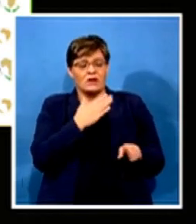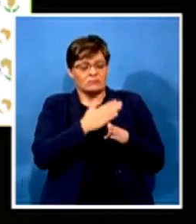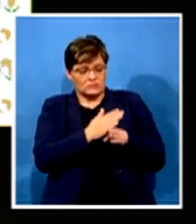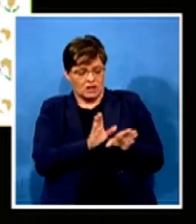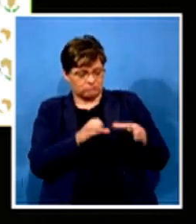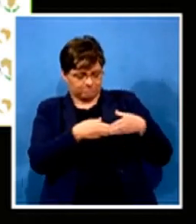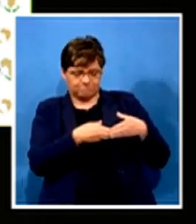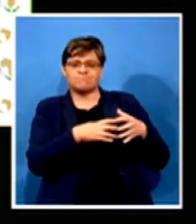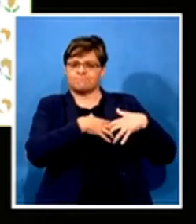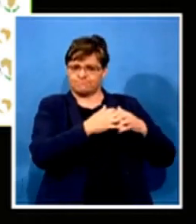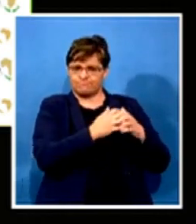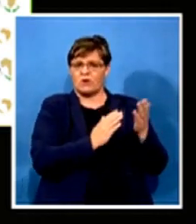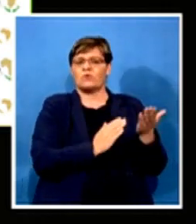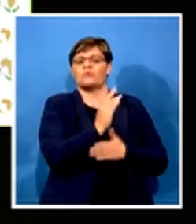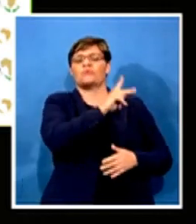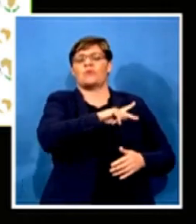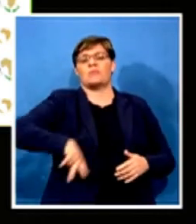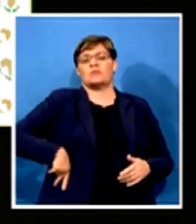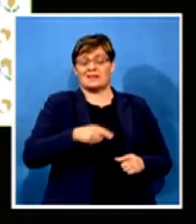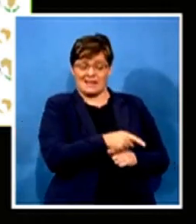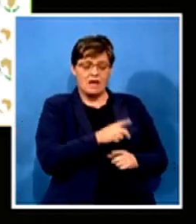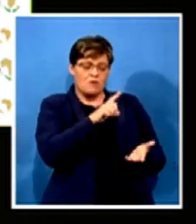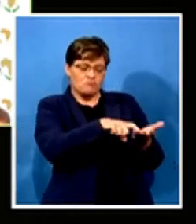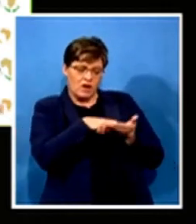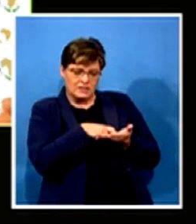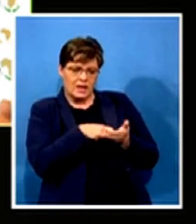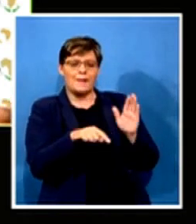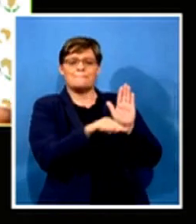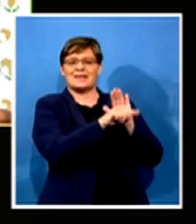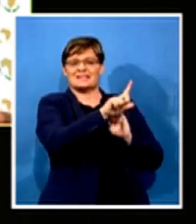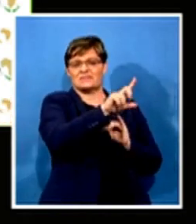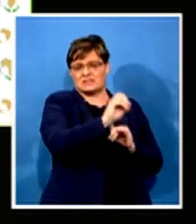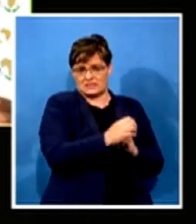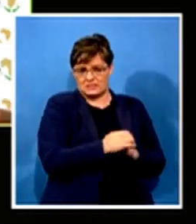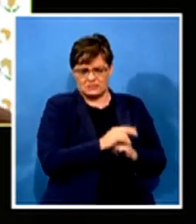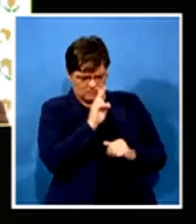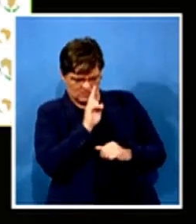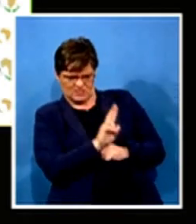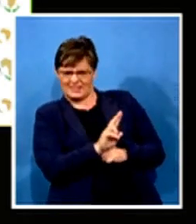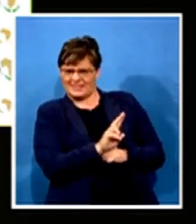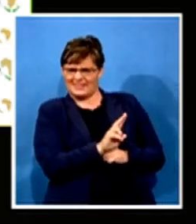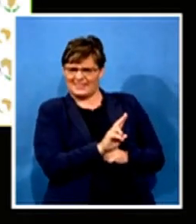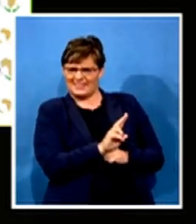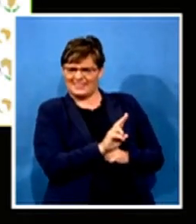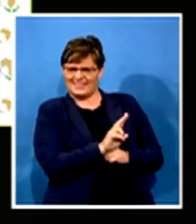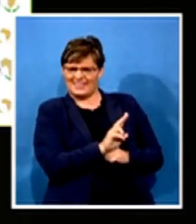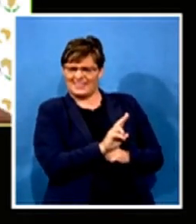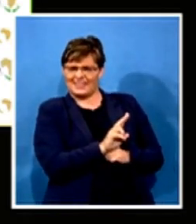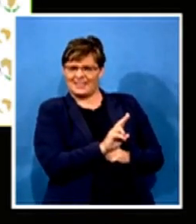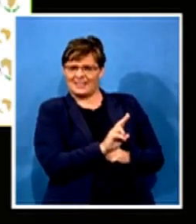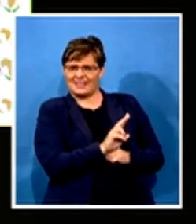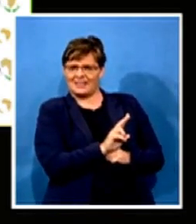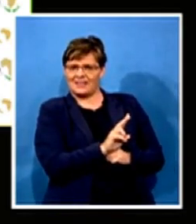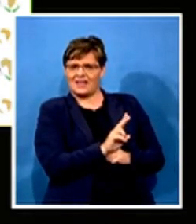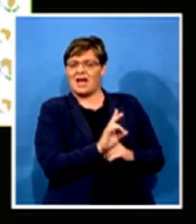Ramaphosa, which requires a -70, you could easily see that you can actually begin to introduce those vaccines in